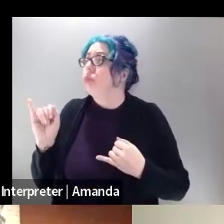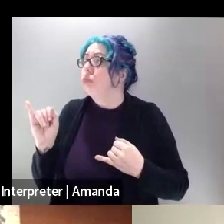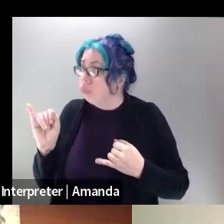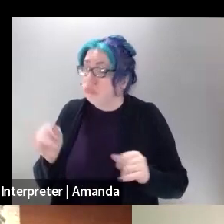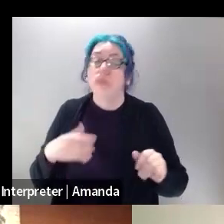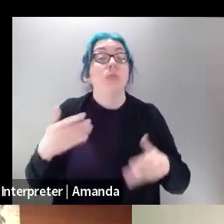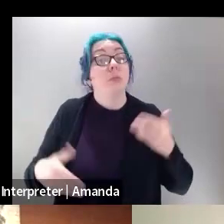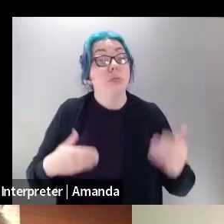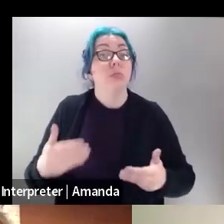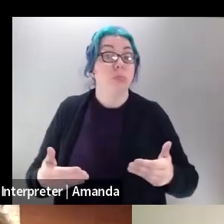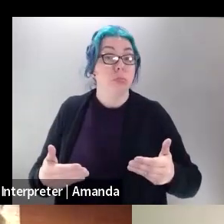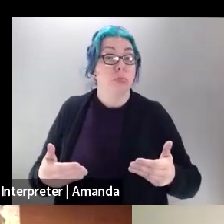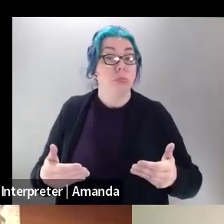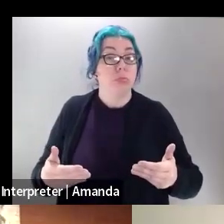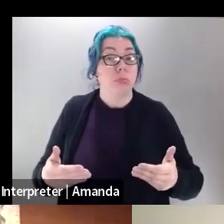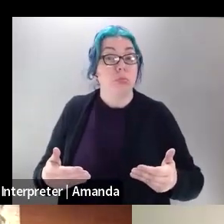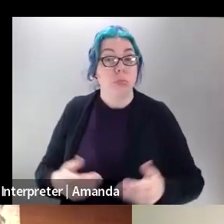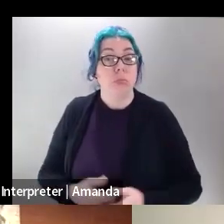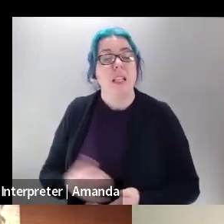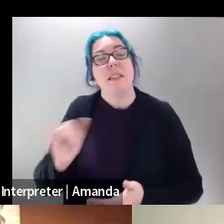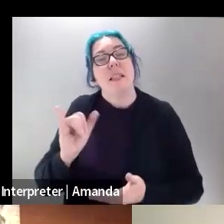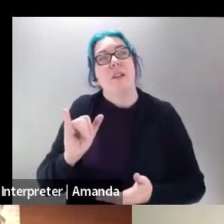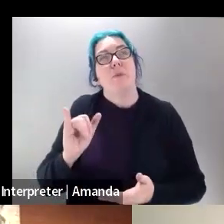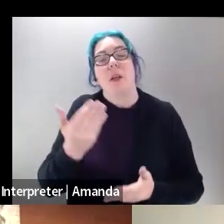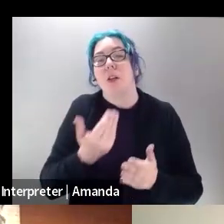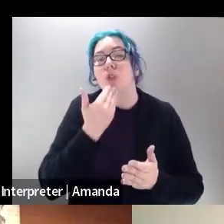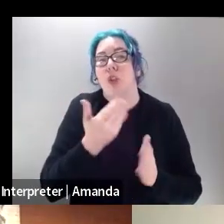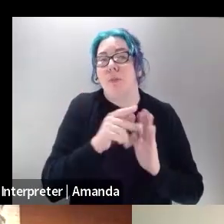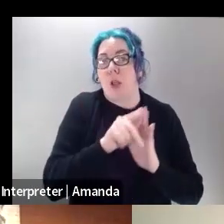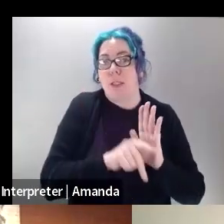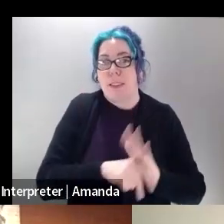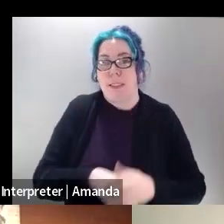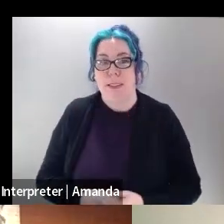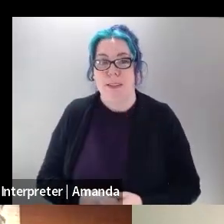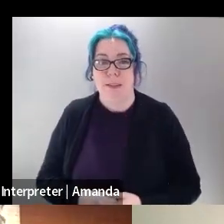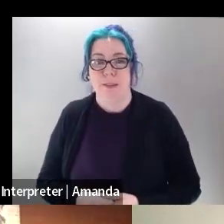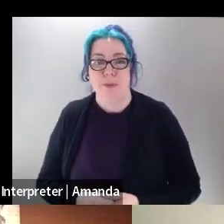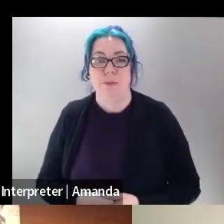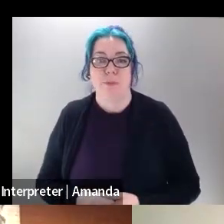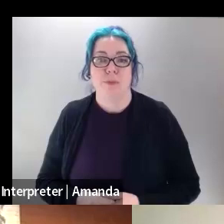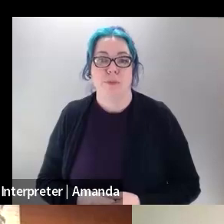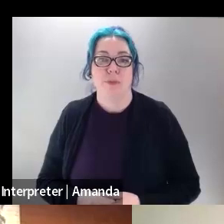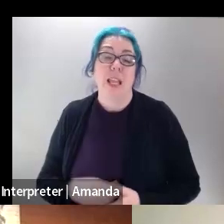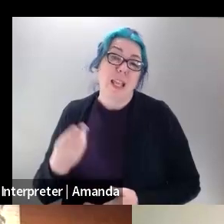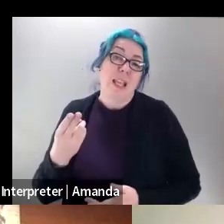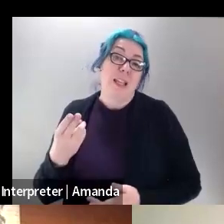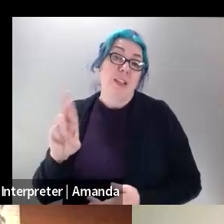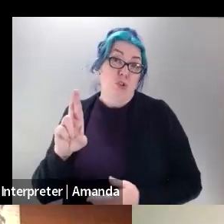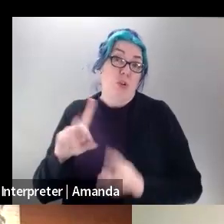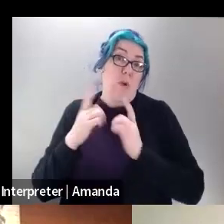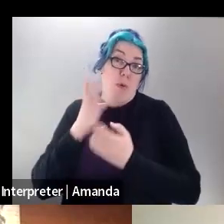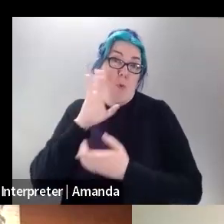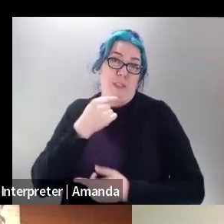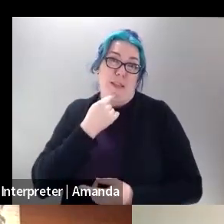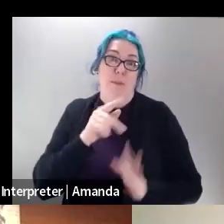sense is not, it doesn't exist in the world unless it's in action. There's no point having policy if you're not